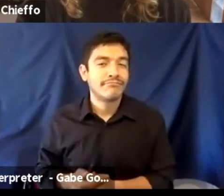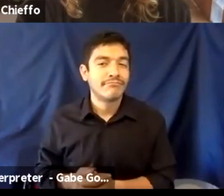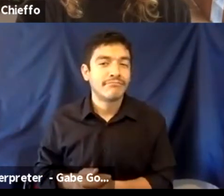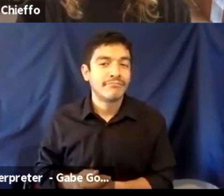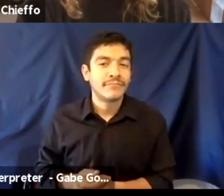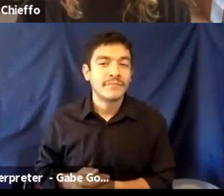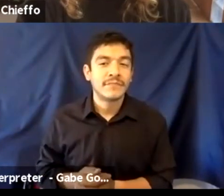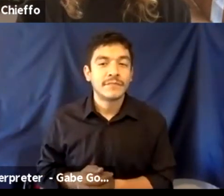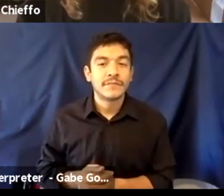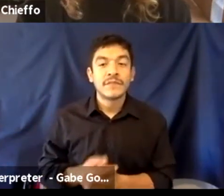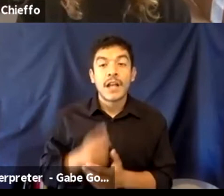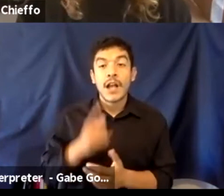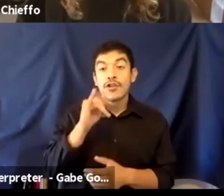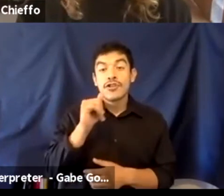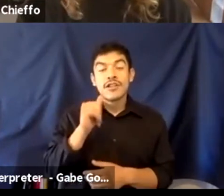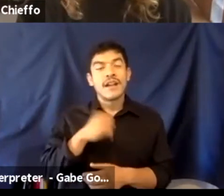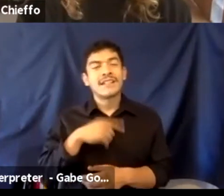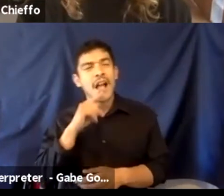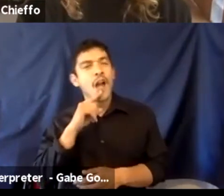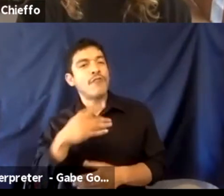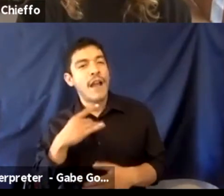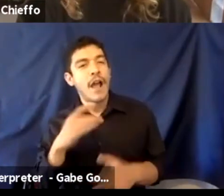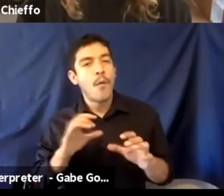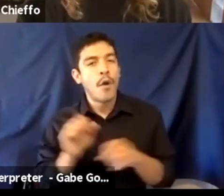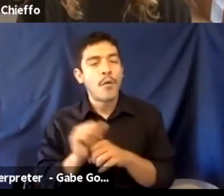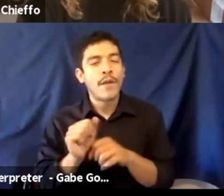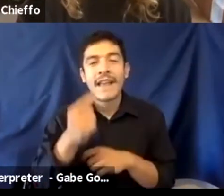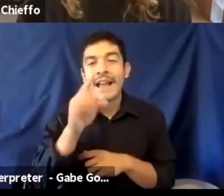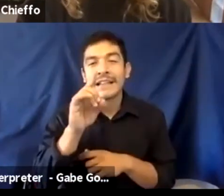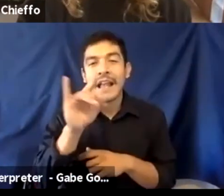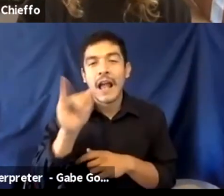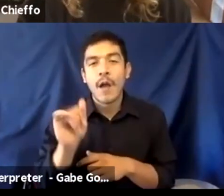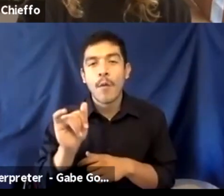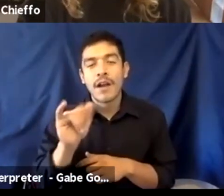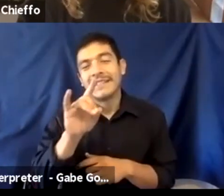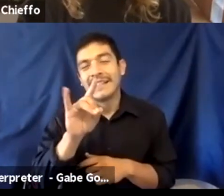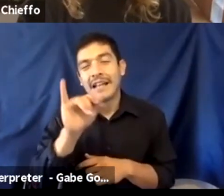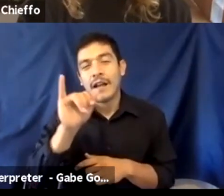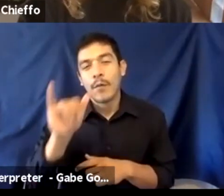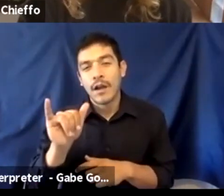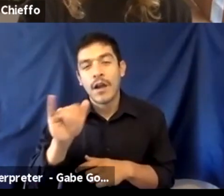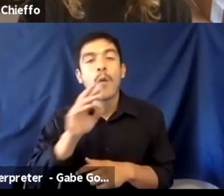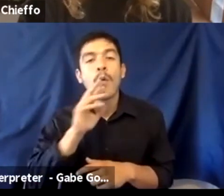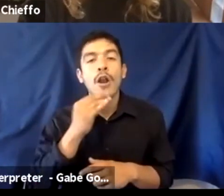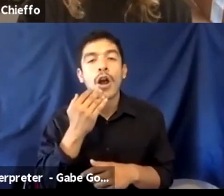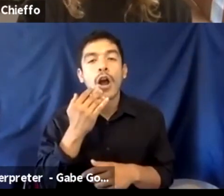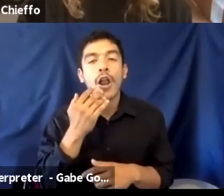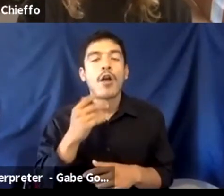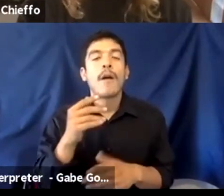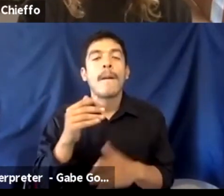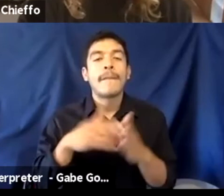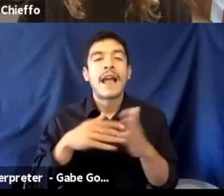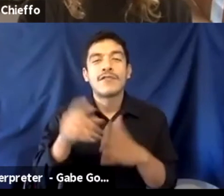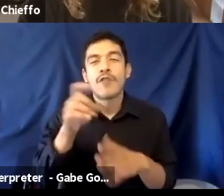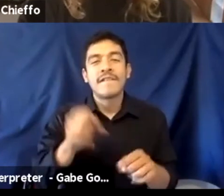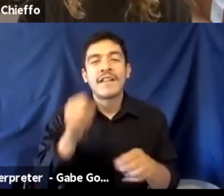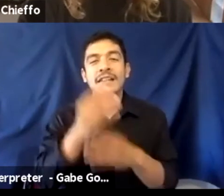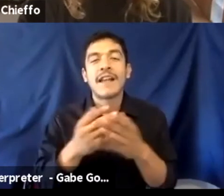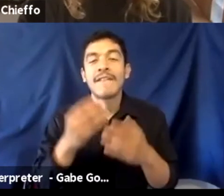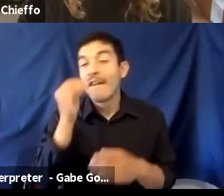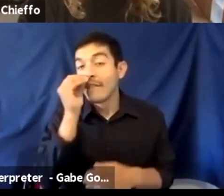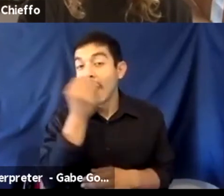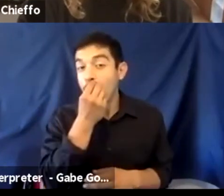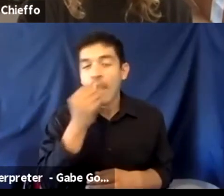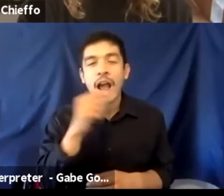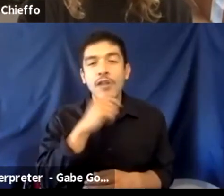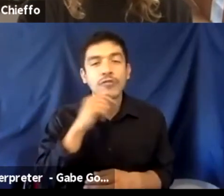I really like working with like these DIY like watercolor paints. So you kind of have to take like flowers and like other like dried like leaves from like your